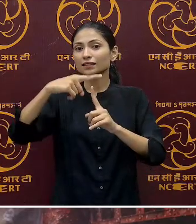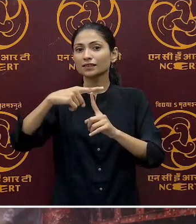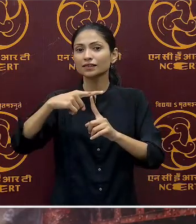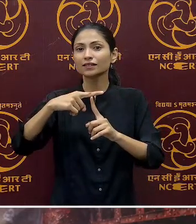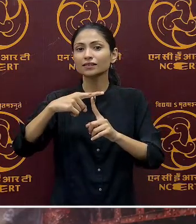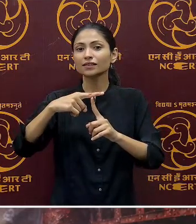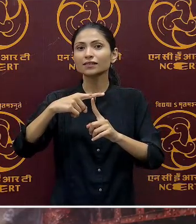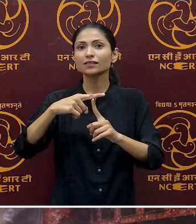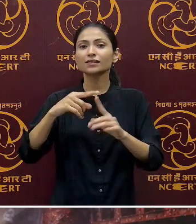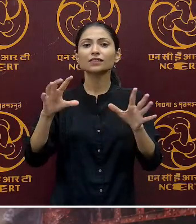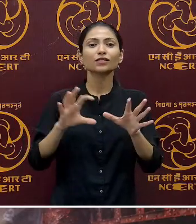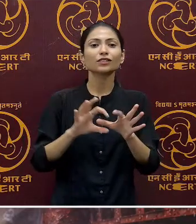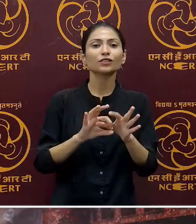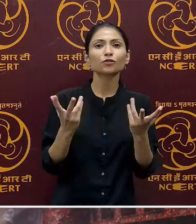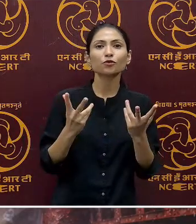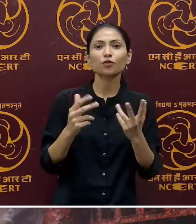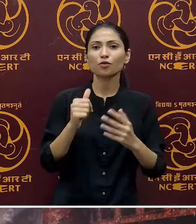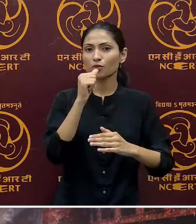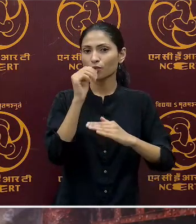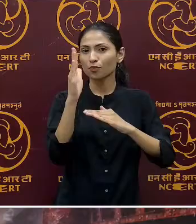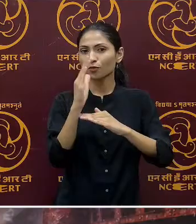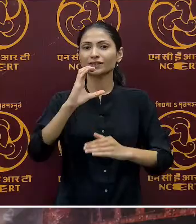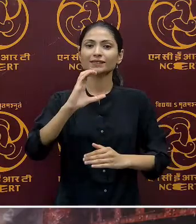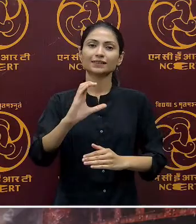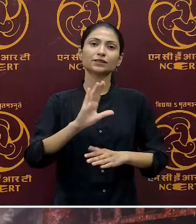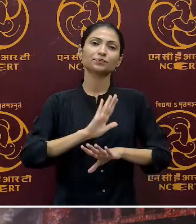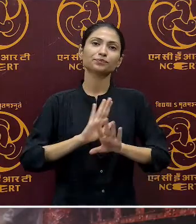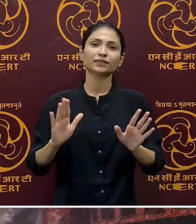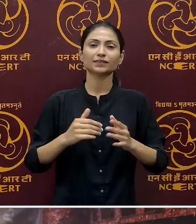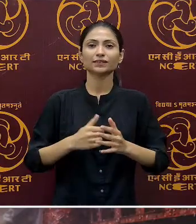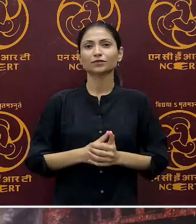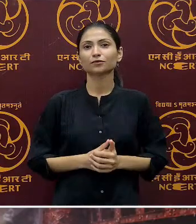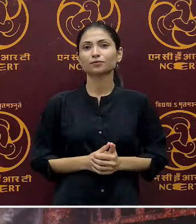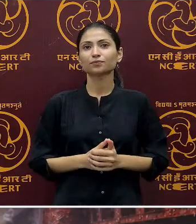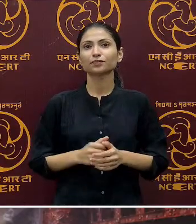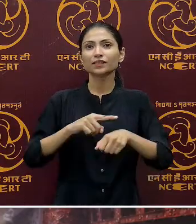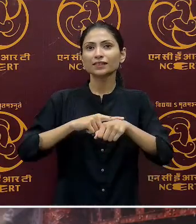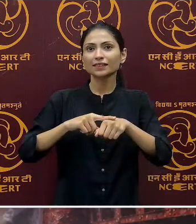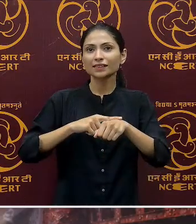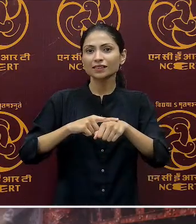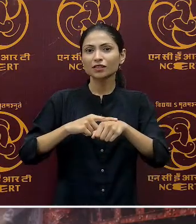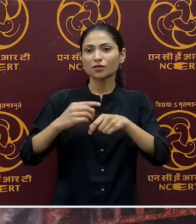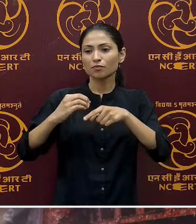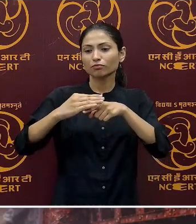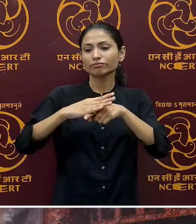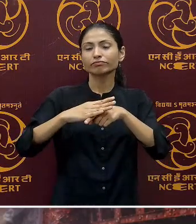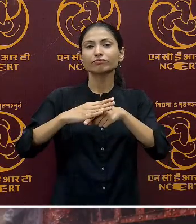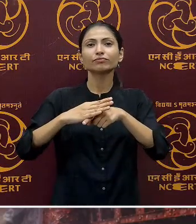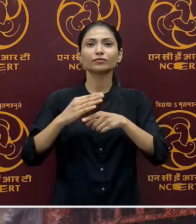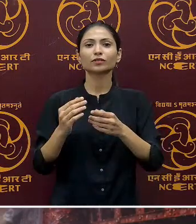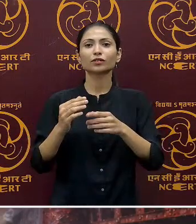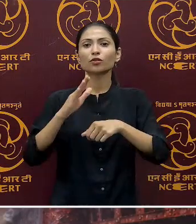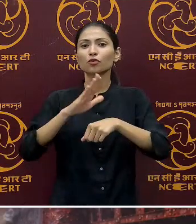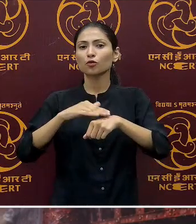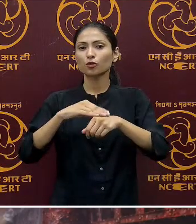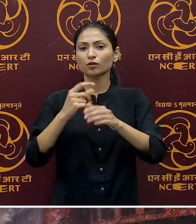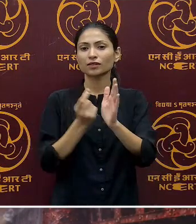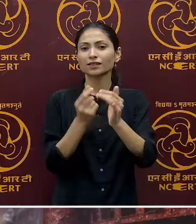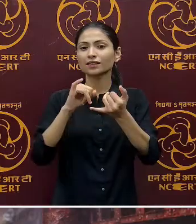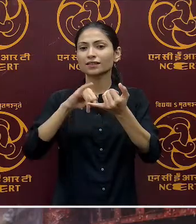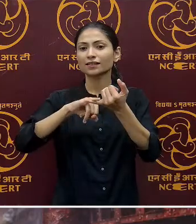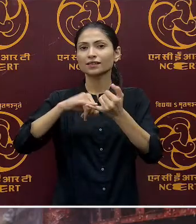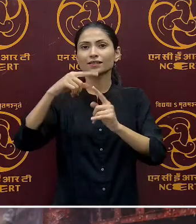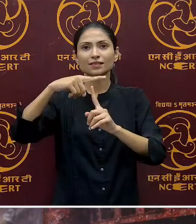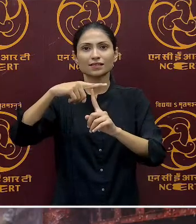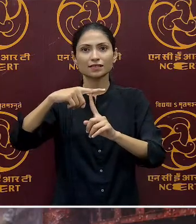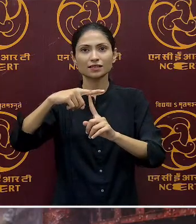only. Next, rust is a brown deposit formed on iron, and the rusting takes place when iron